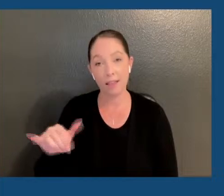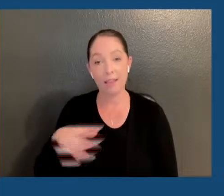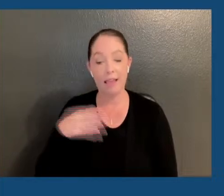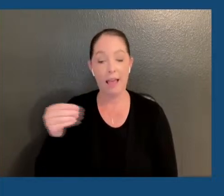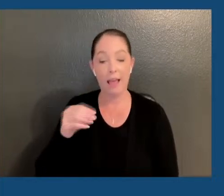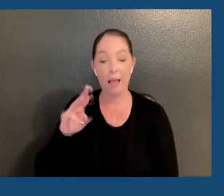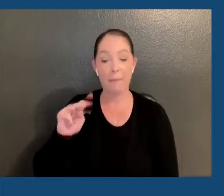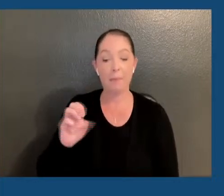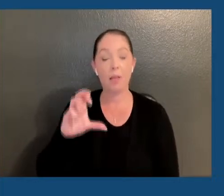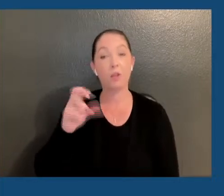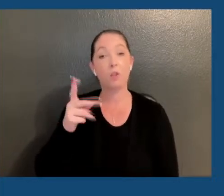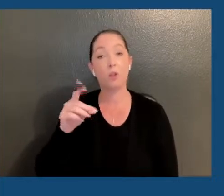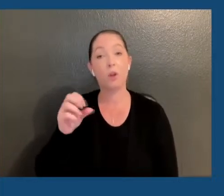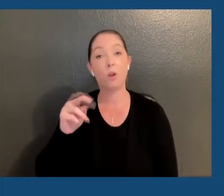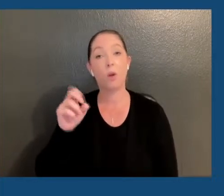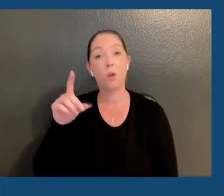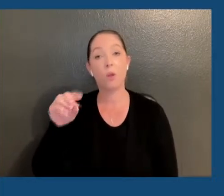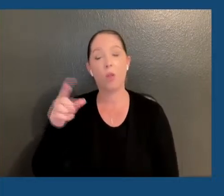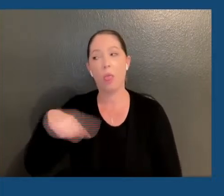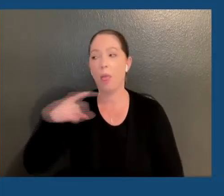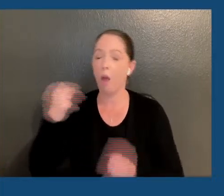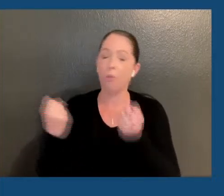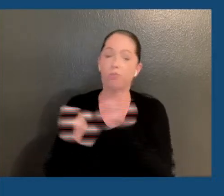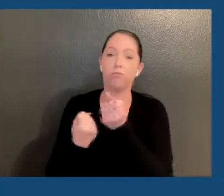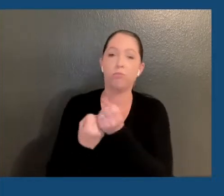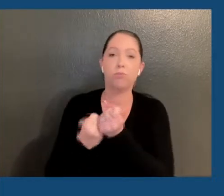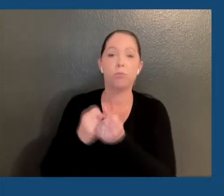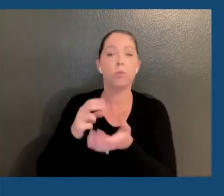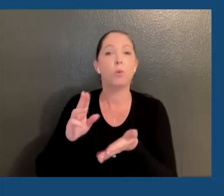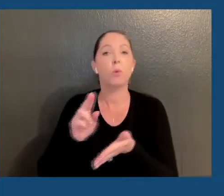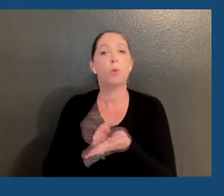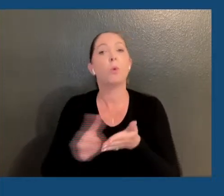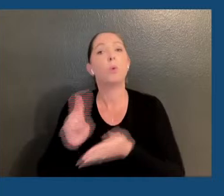champions for UAlbany and for all of SUNY, and of course,